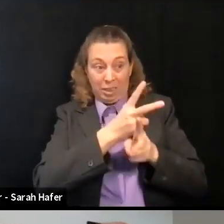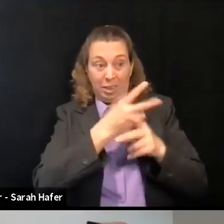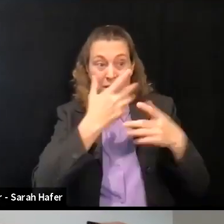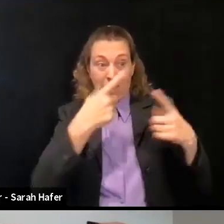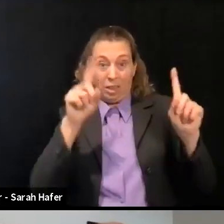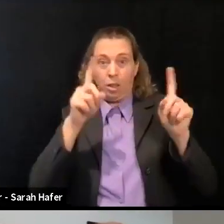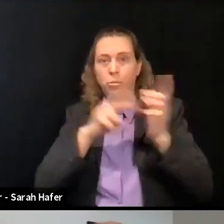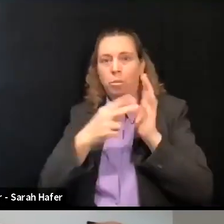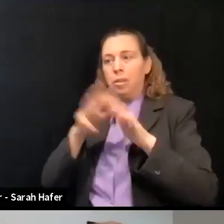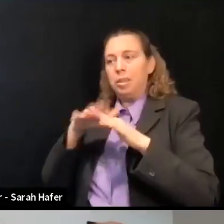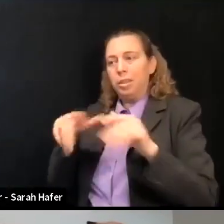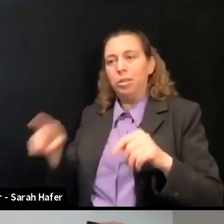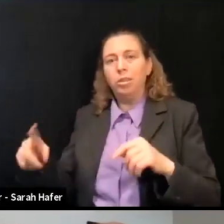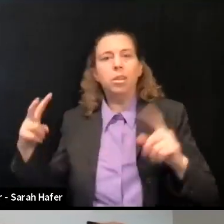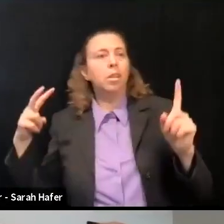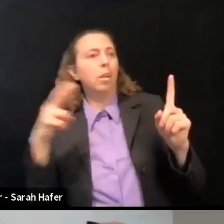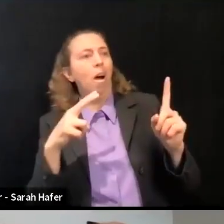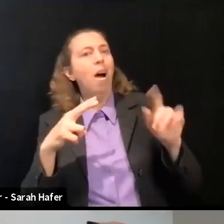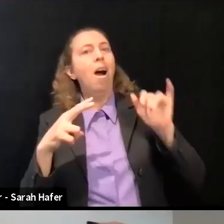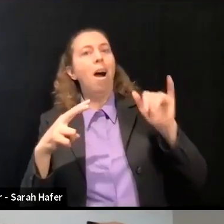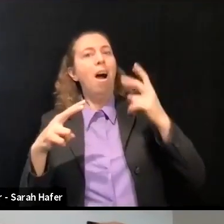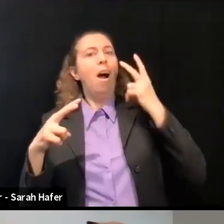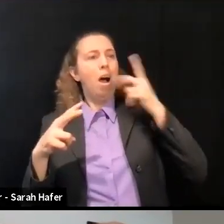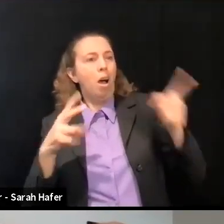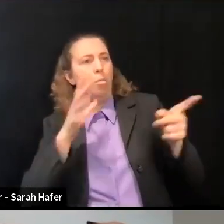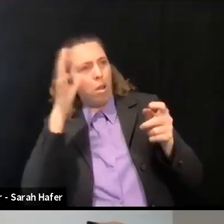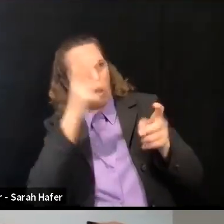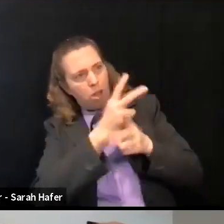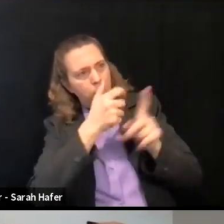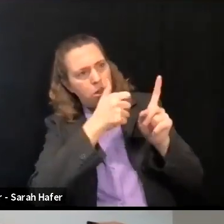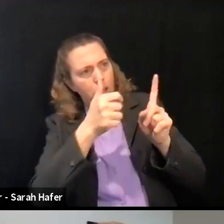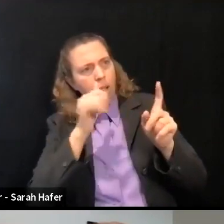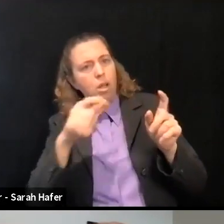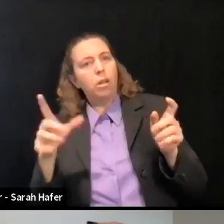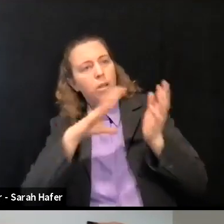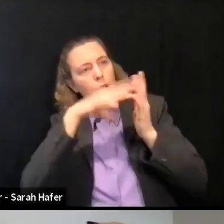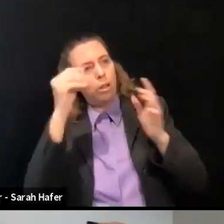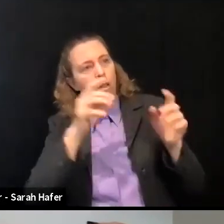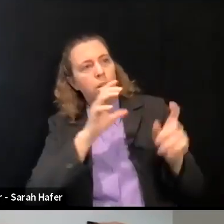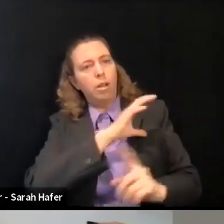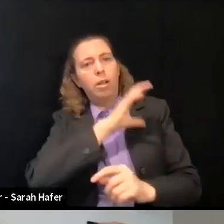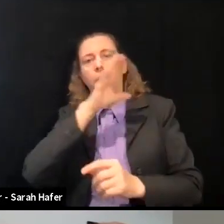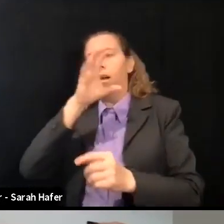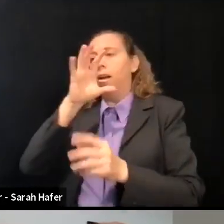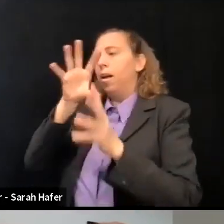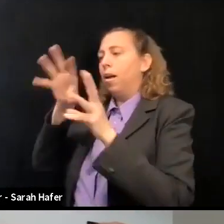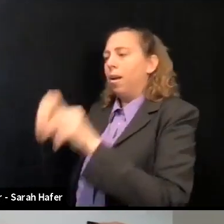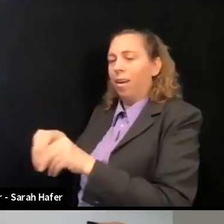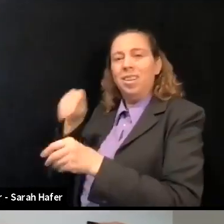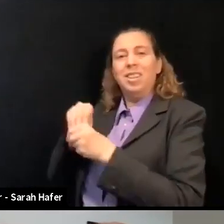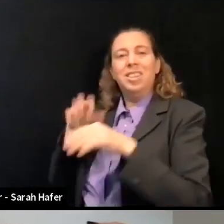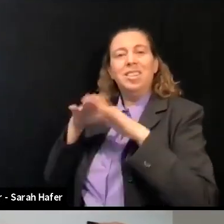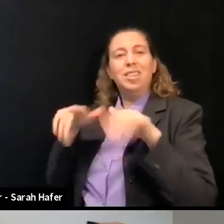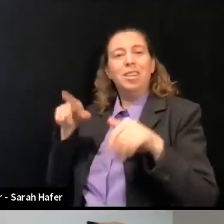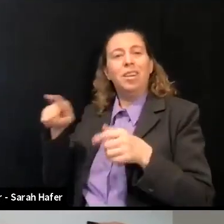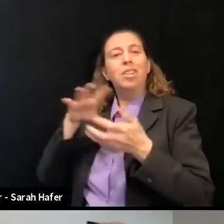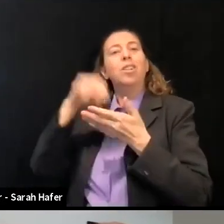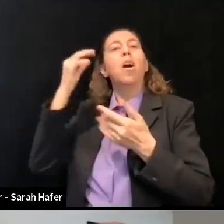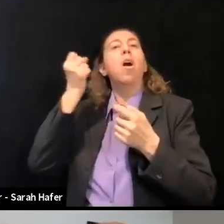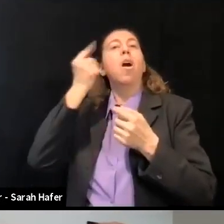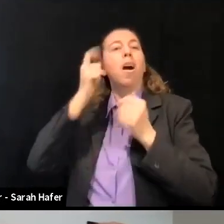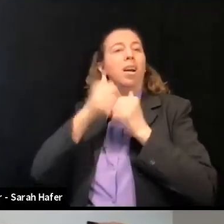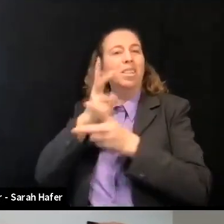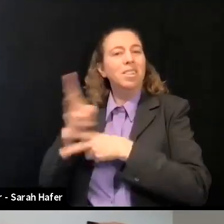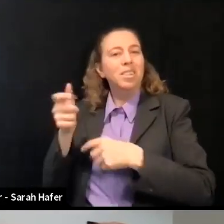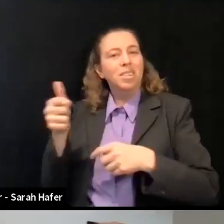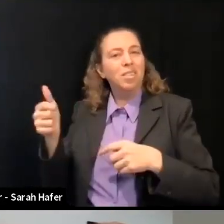are giving them a sense that safe and security, that they can feel safe, more safe and secure when they see that